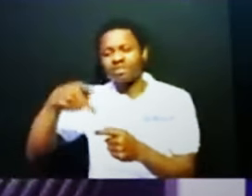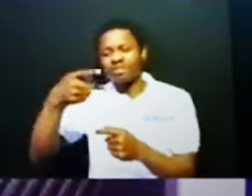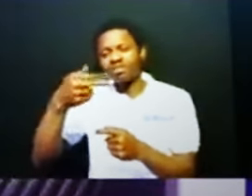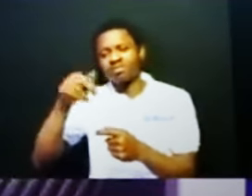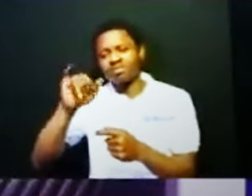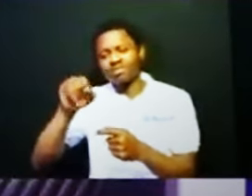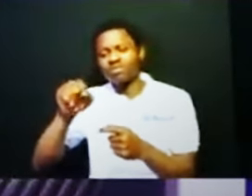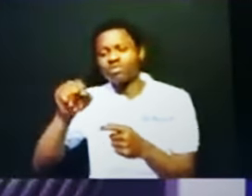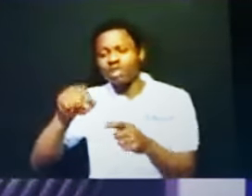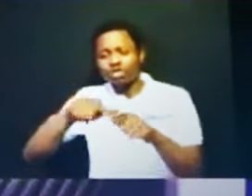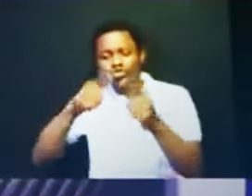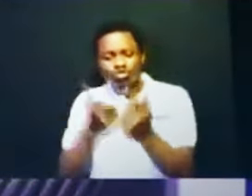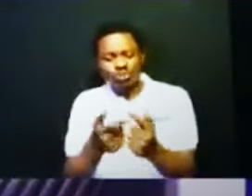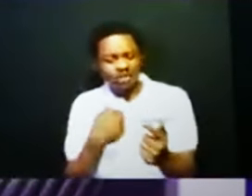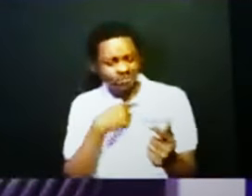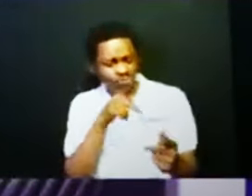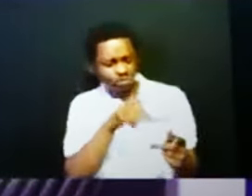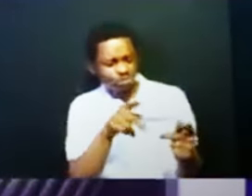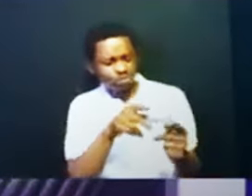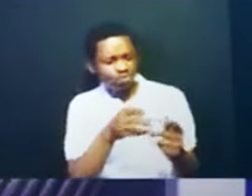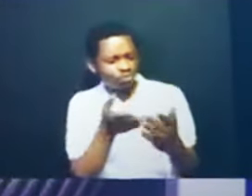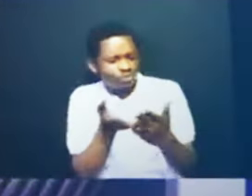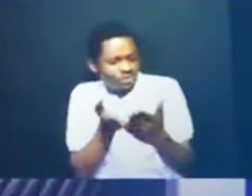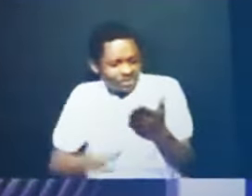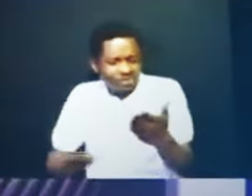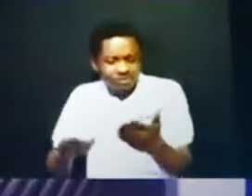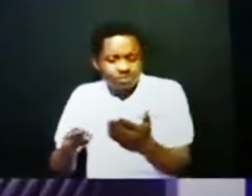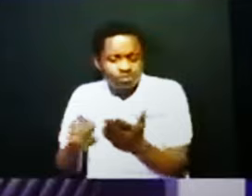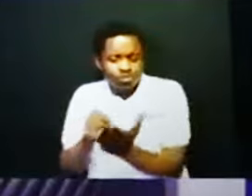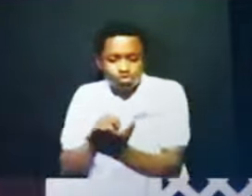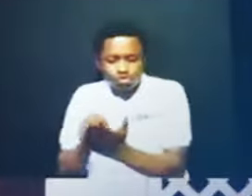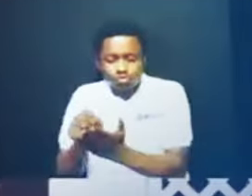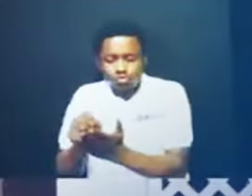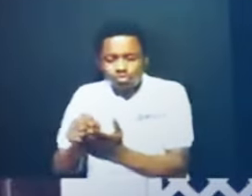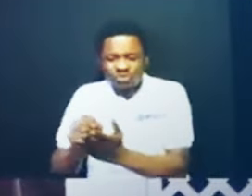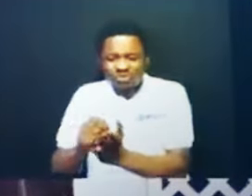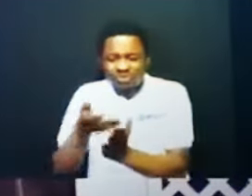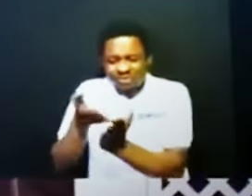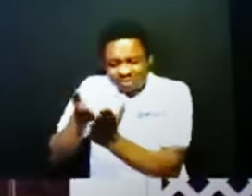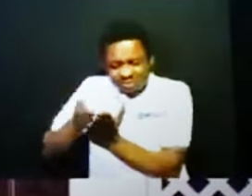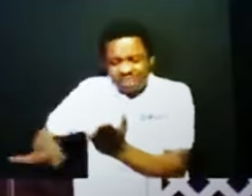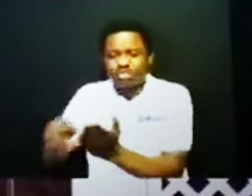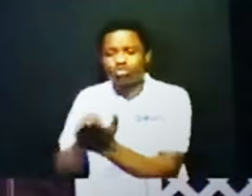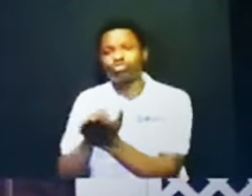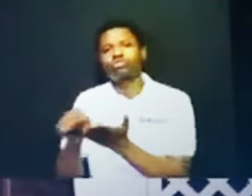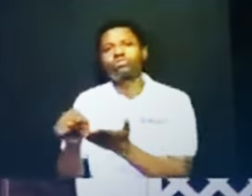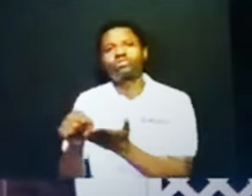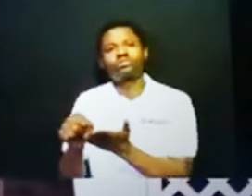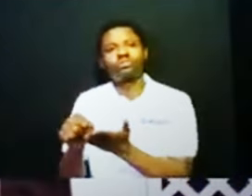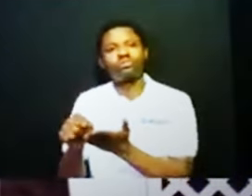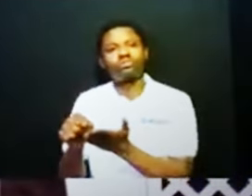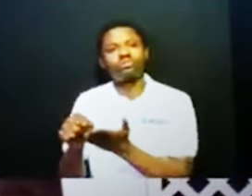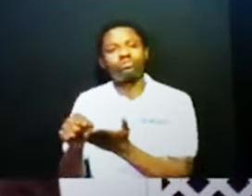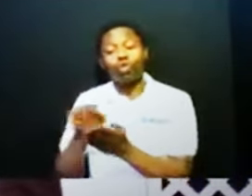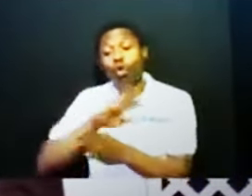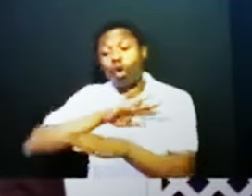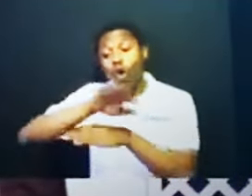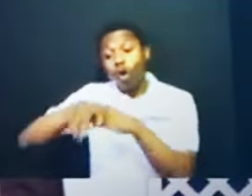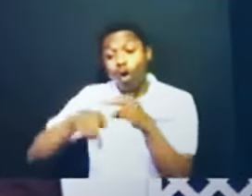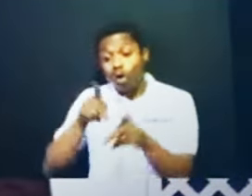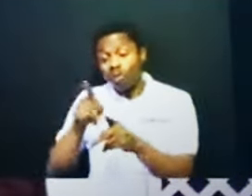truth. They are also inside the church. When you know wasafunim ah wapai every no kreno ho.